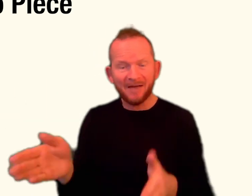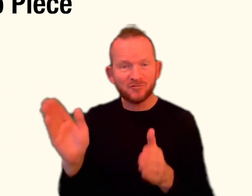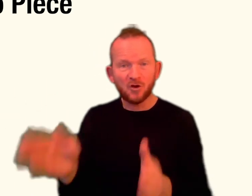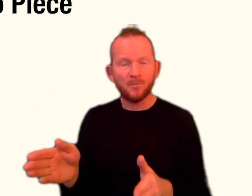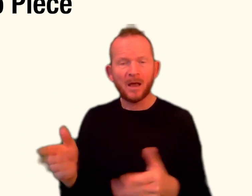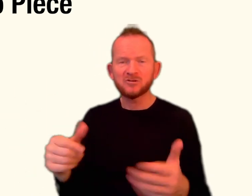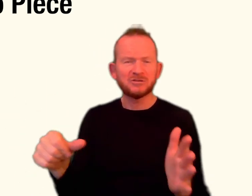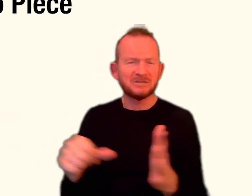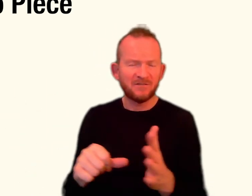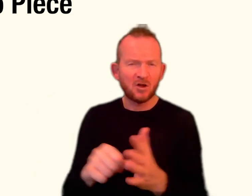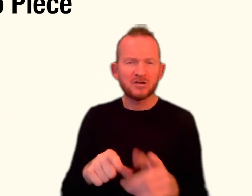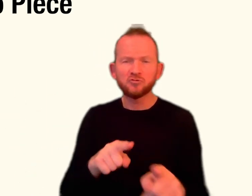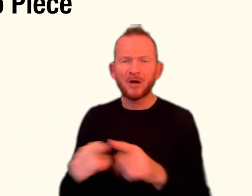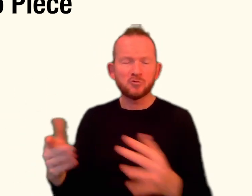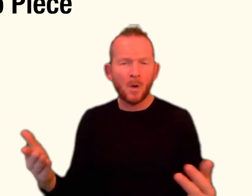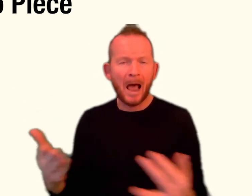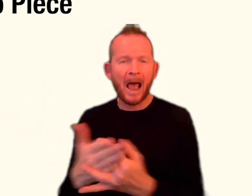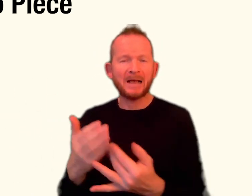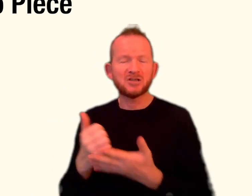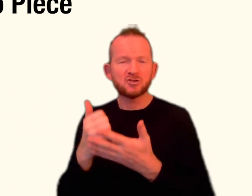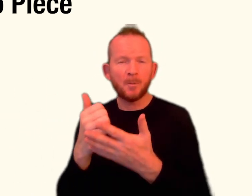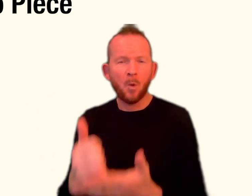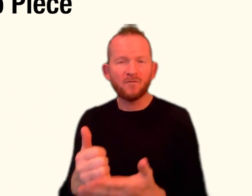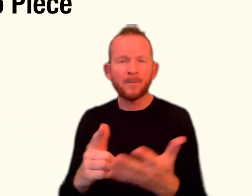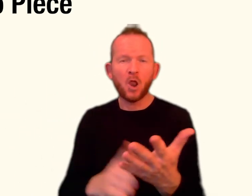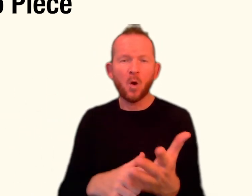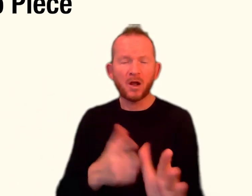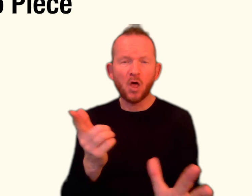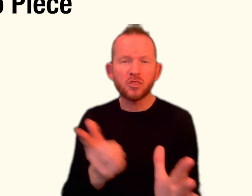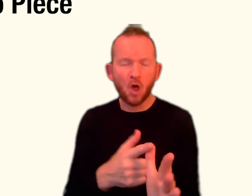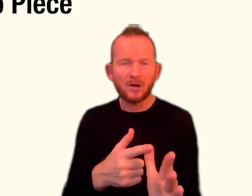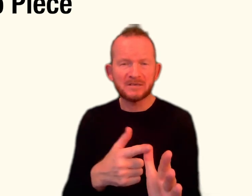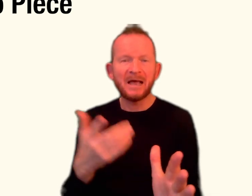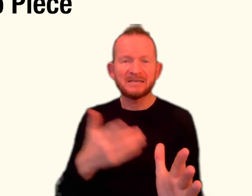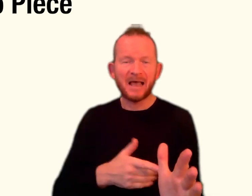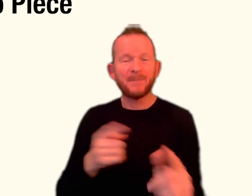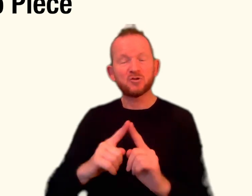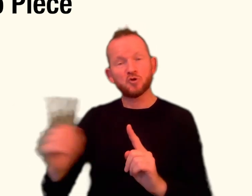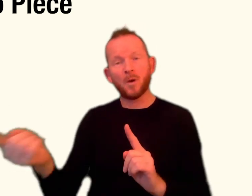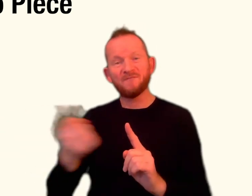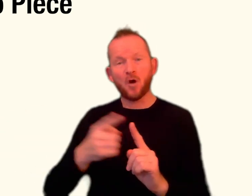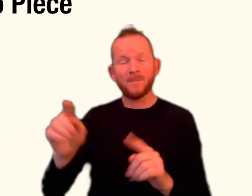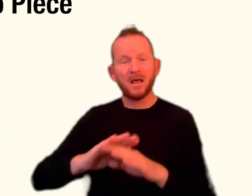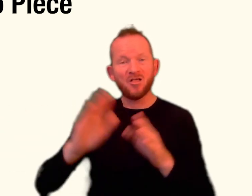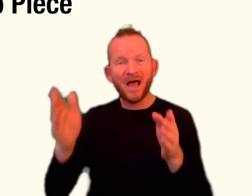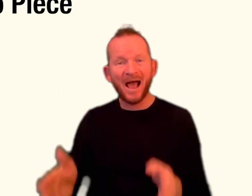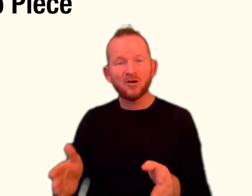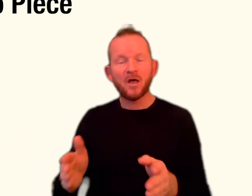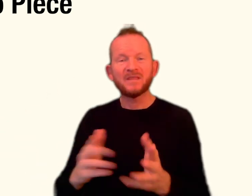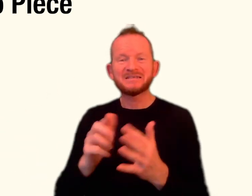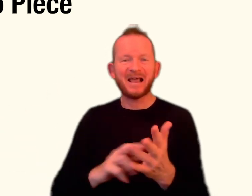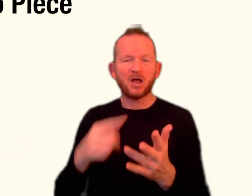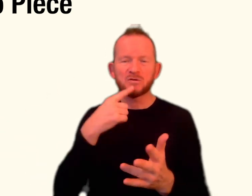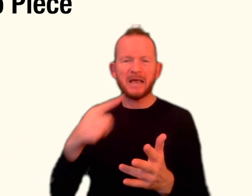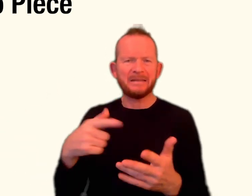such difficulty trying to access support from the local authority to get me to and from the house that the SENCO said,